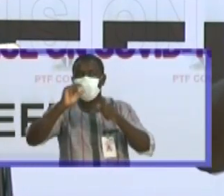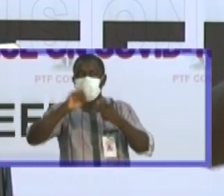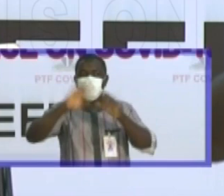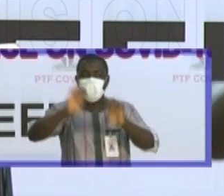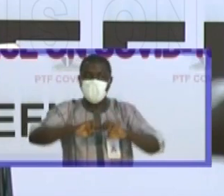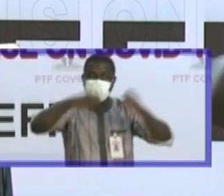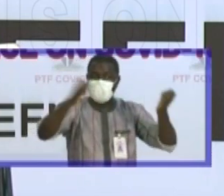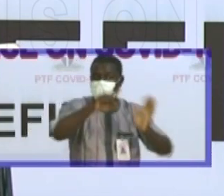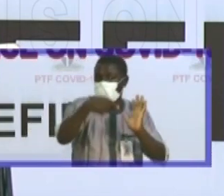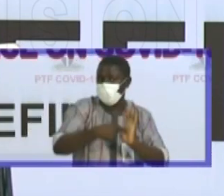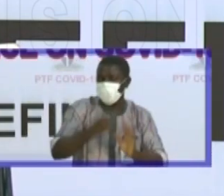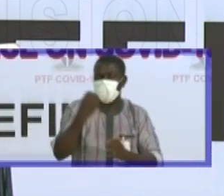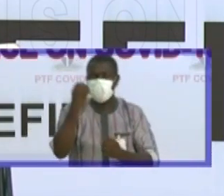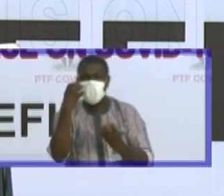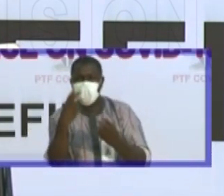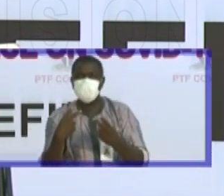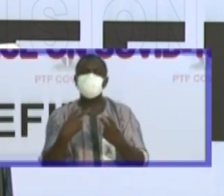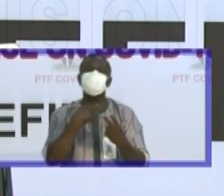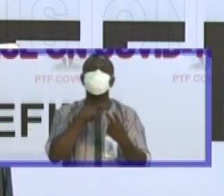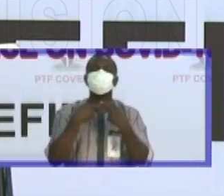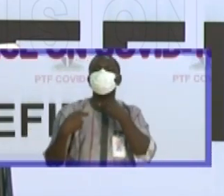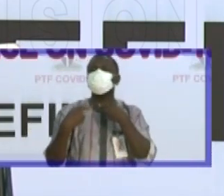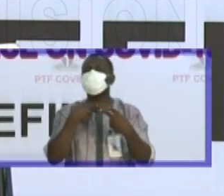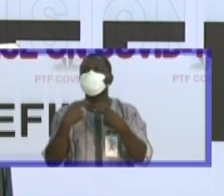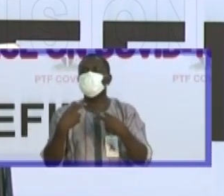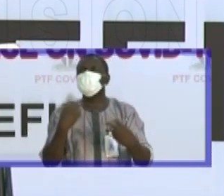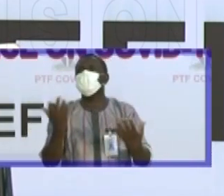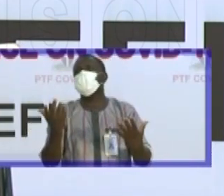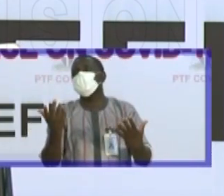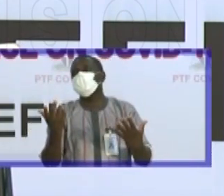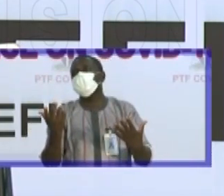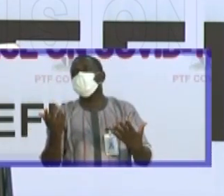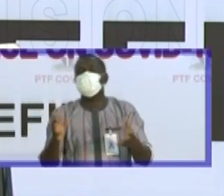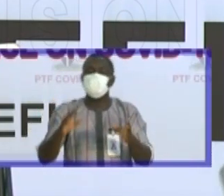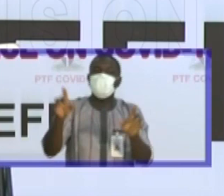There are a lot of bottlenecks. Some of the bottlenecks are less to do with